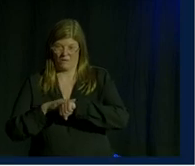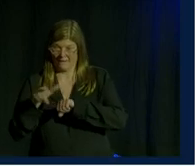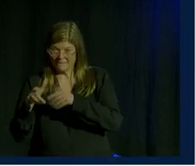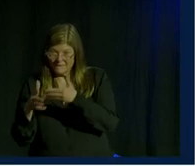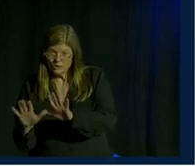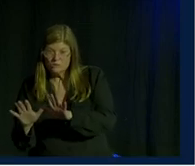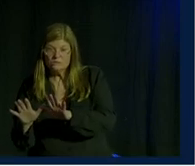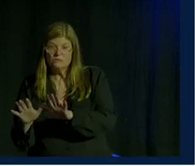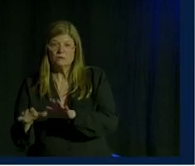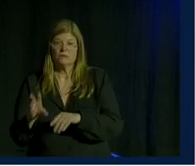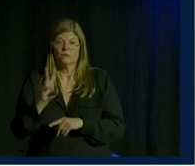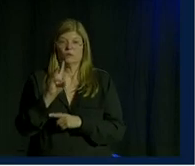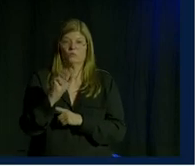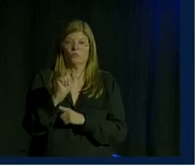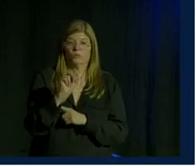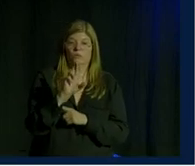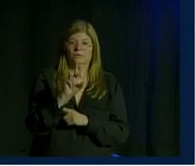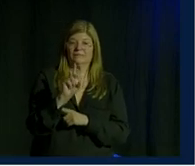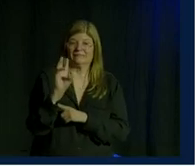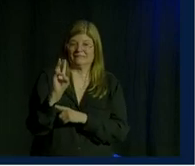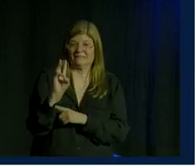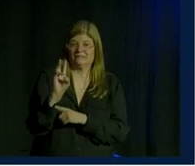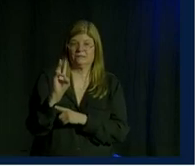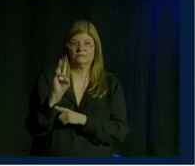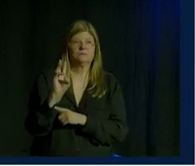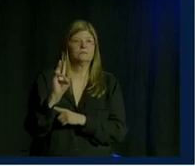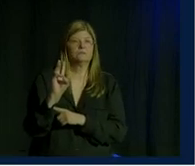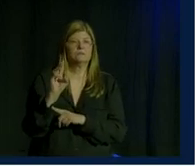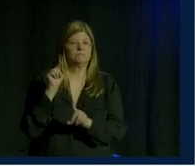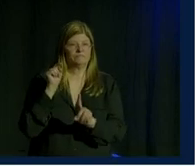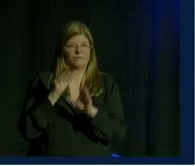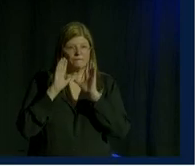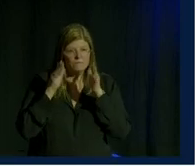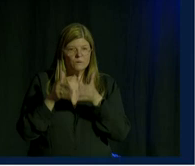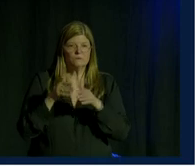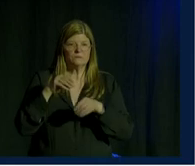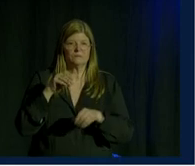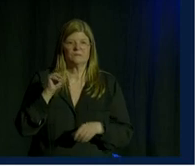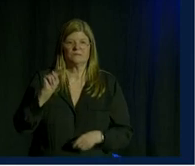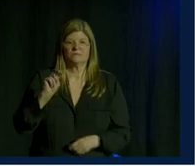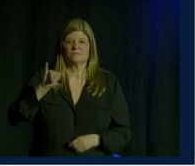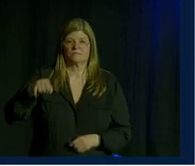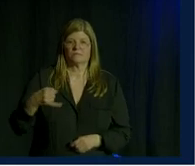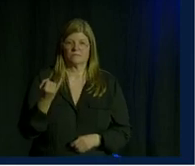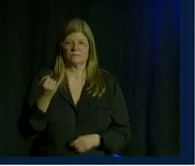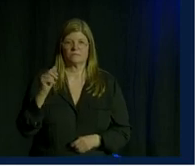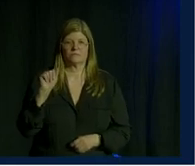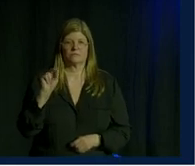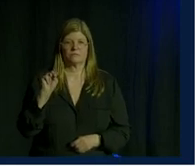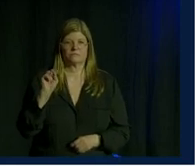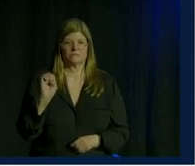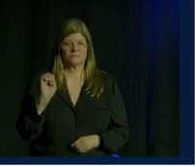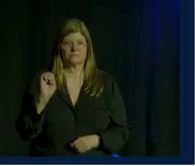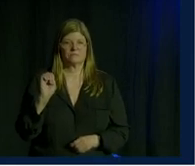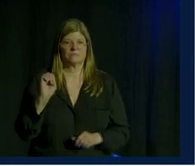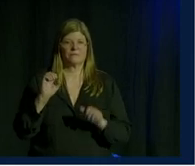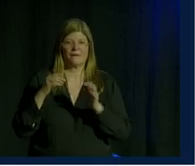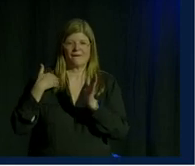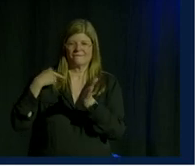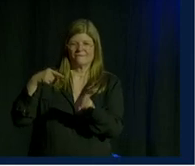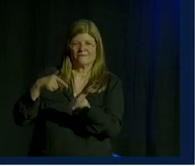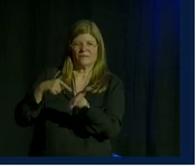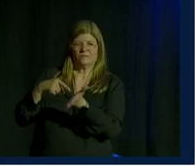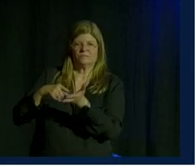Jersey Avenue Northwest, we have a new affordable mixed-use building of 104 units,